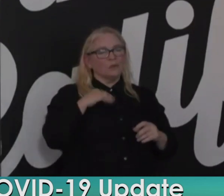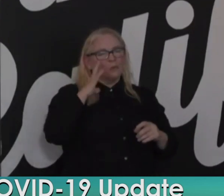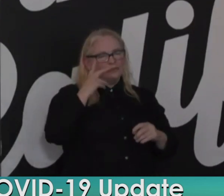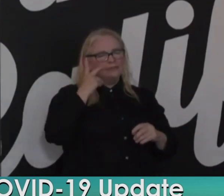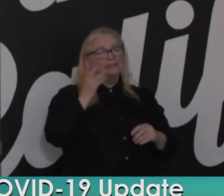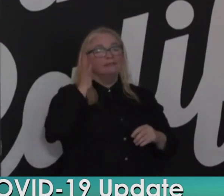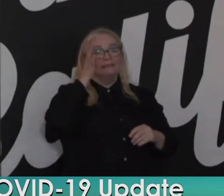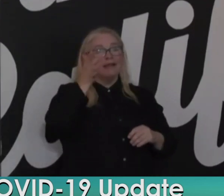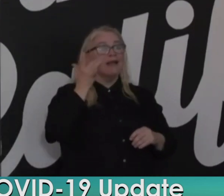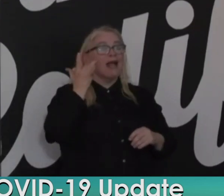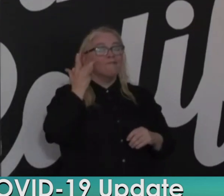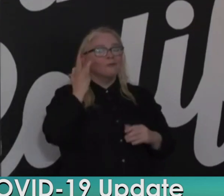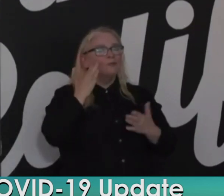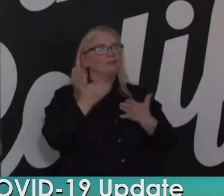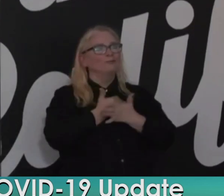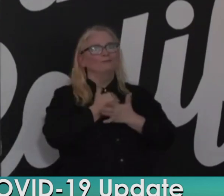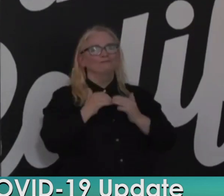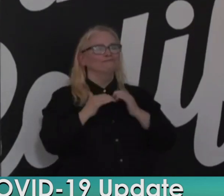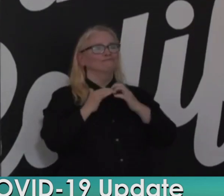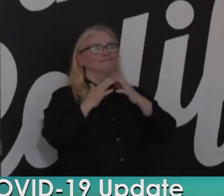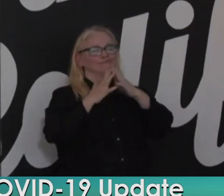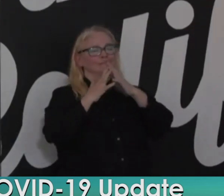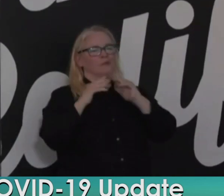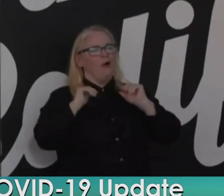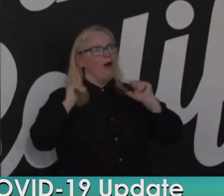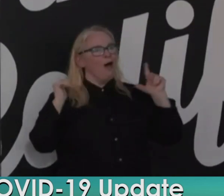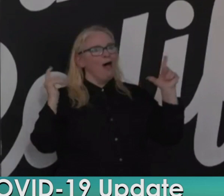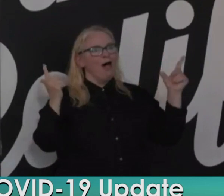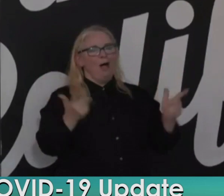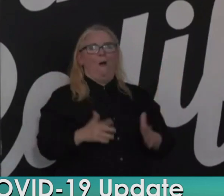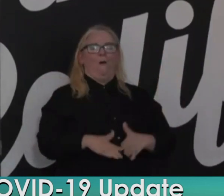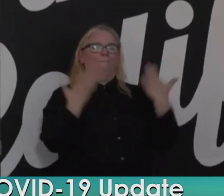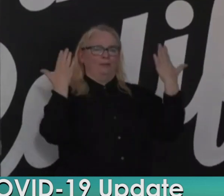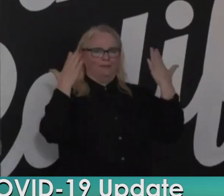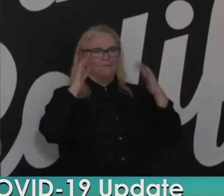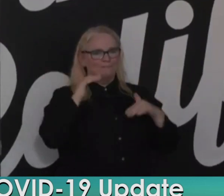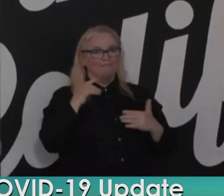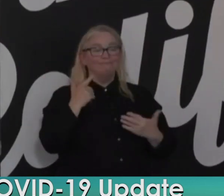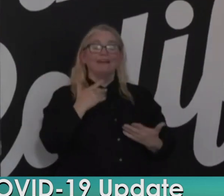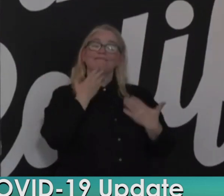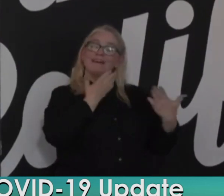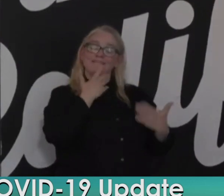where we are open for business. Thank you very much, Governor.